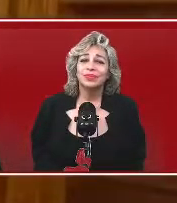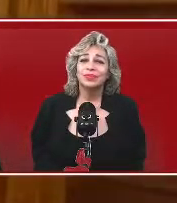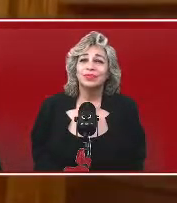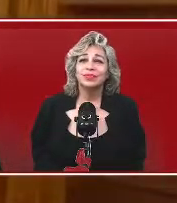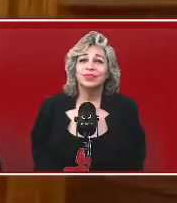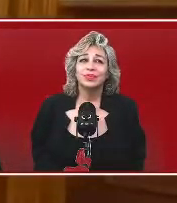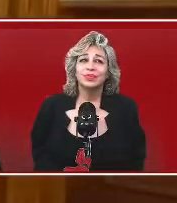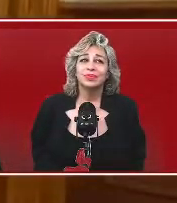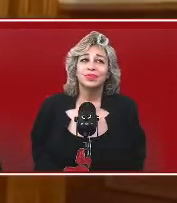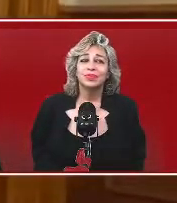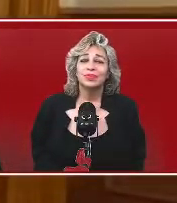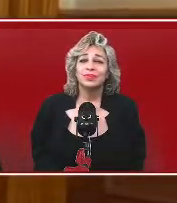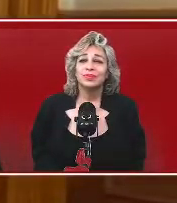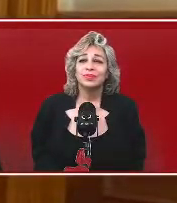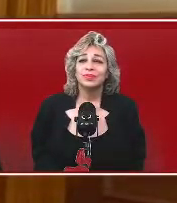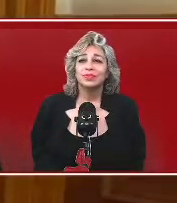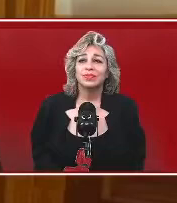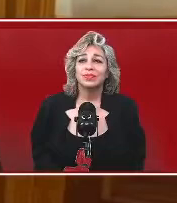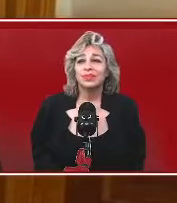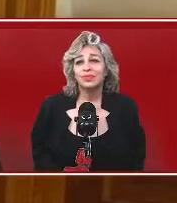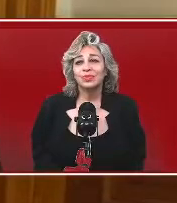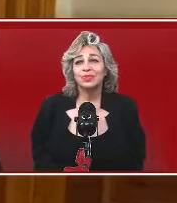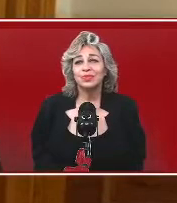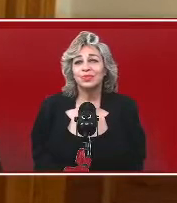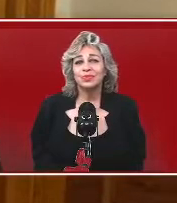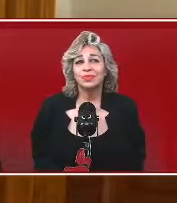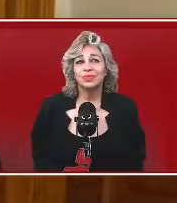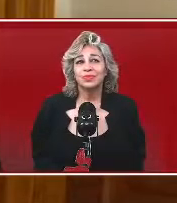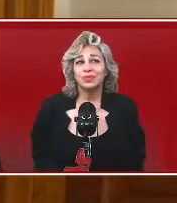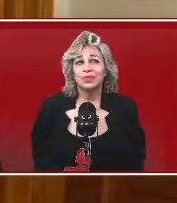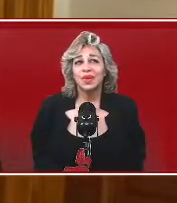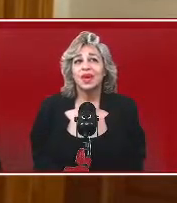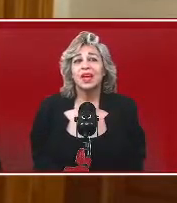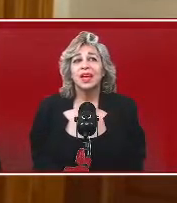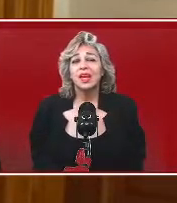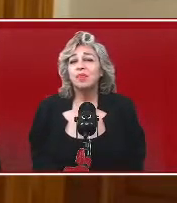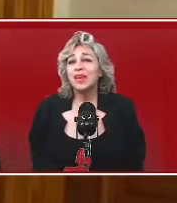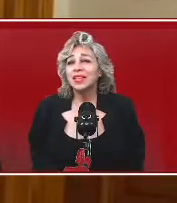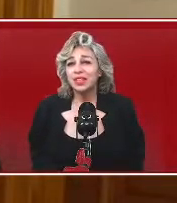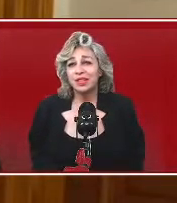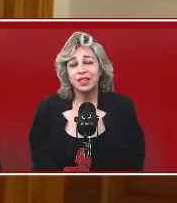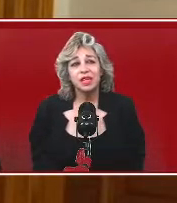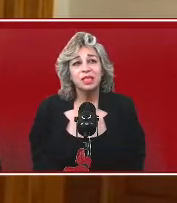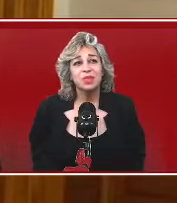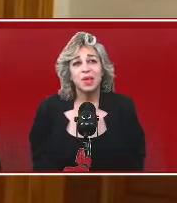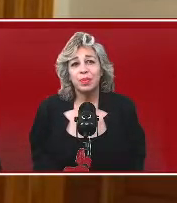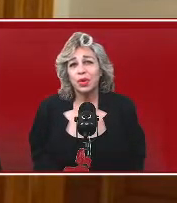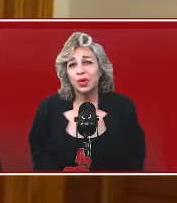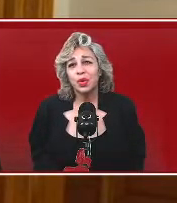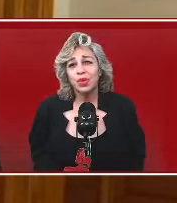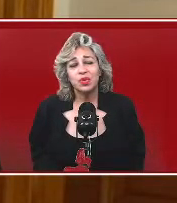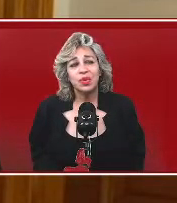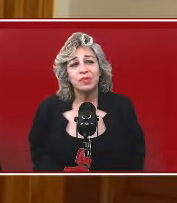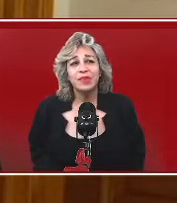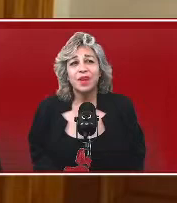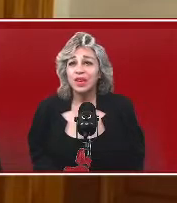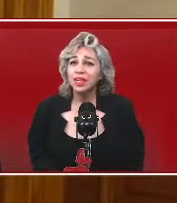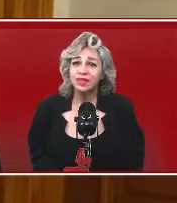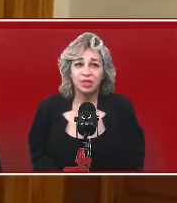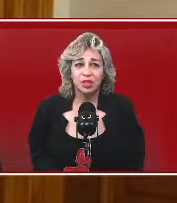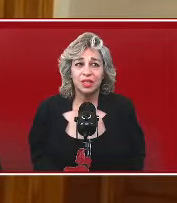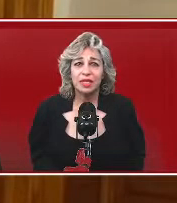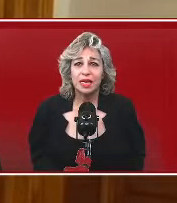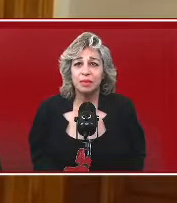está pasando por un mal tiempo. Imagine that these people are going through a